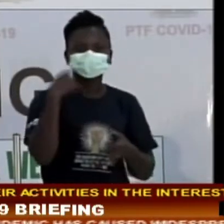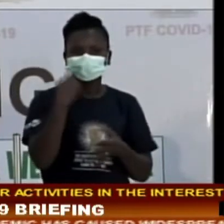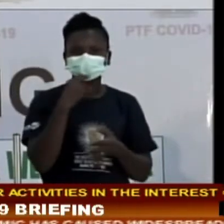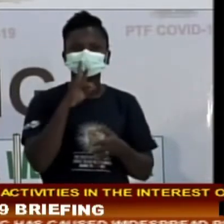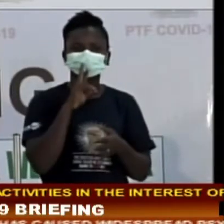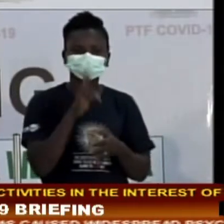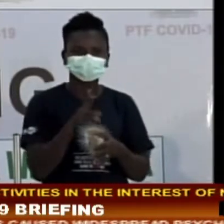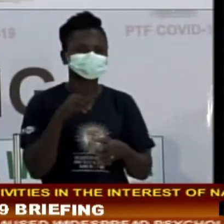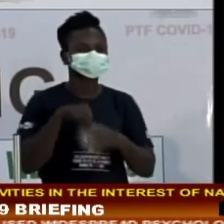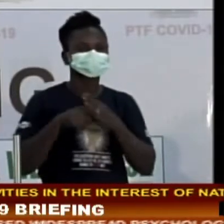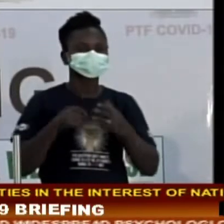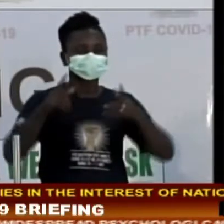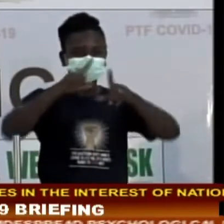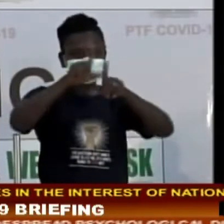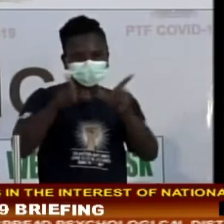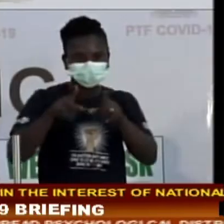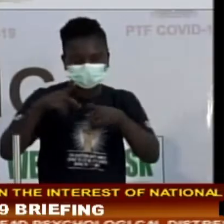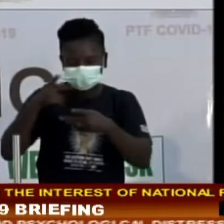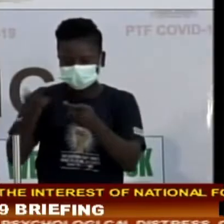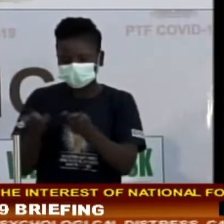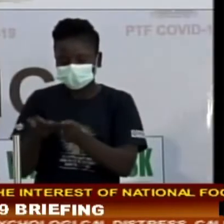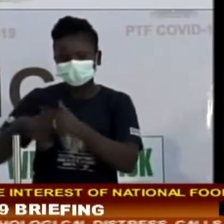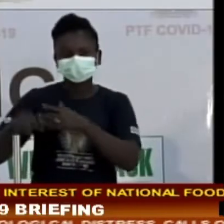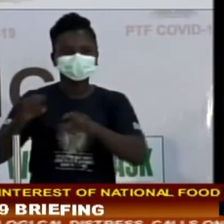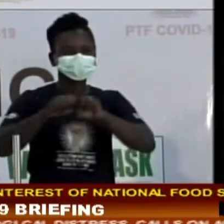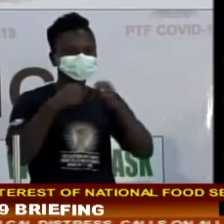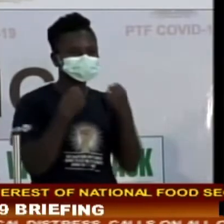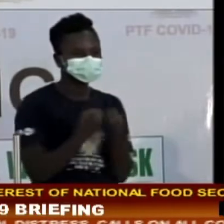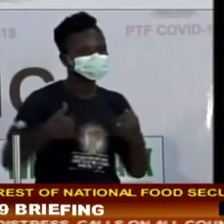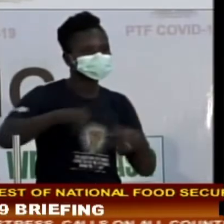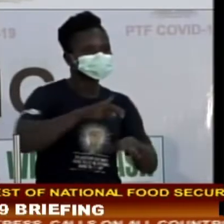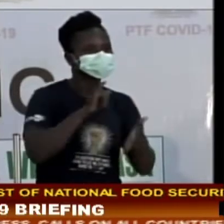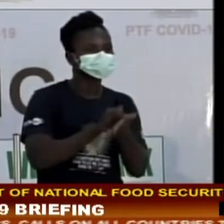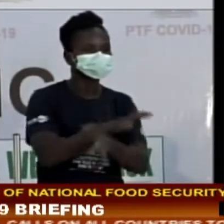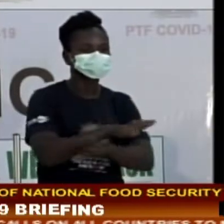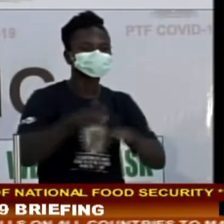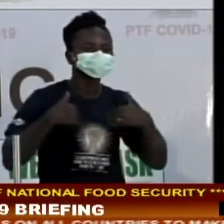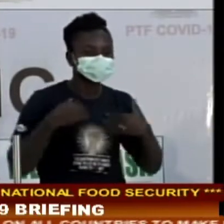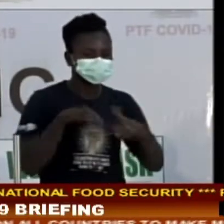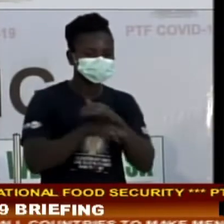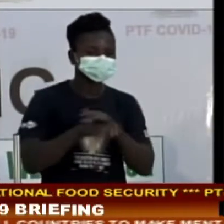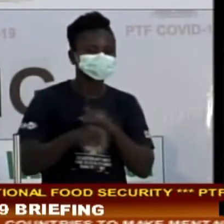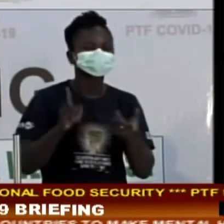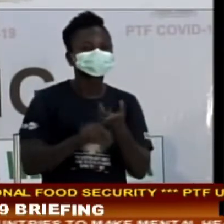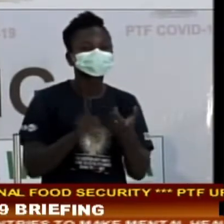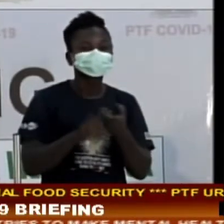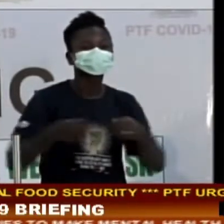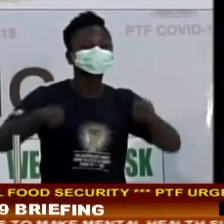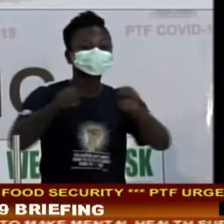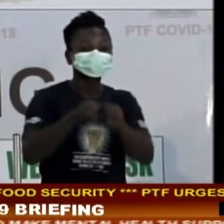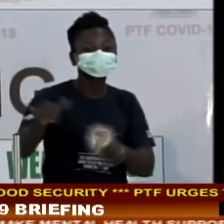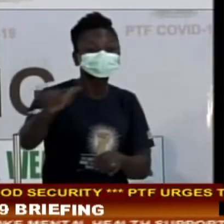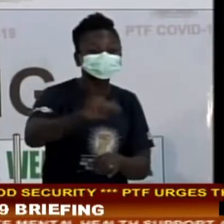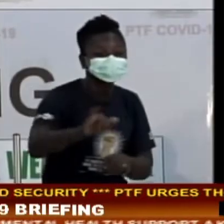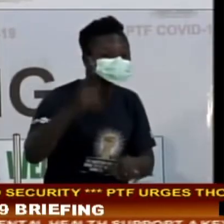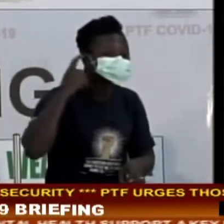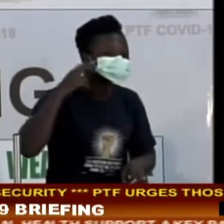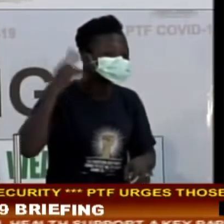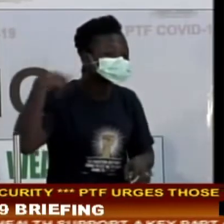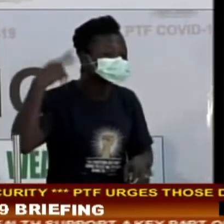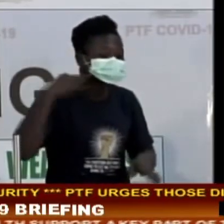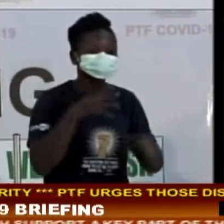have access to most of these uh even the common radio many people do not have access to this and those are those we are